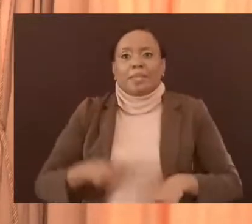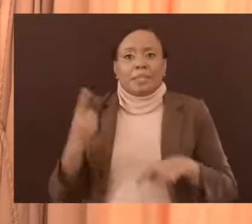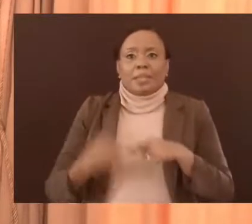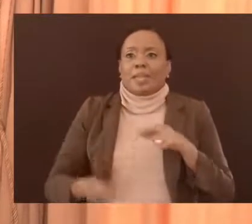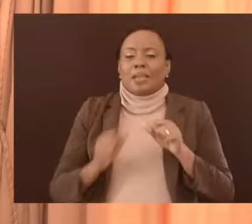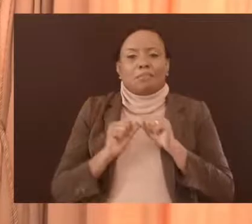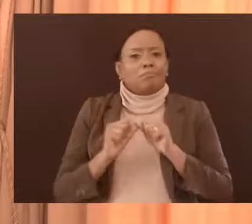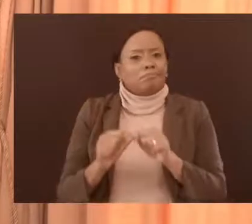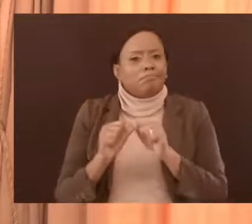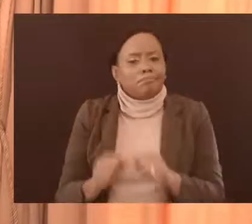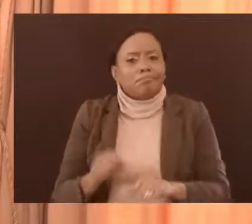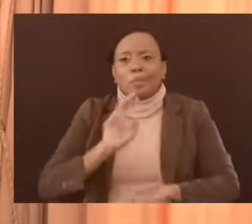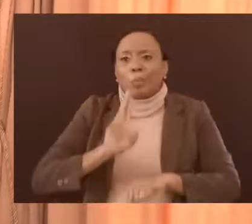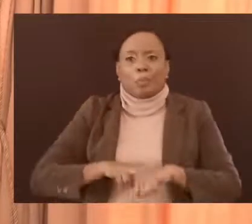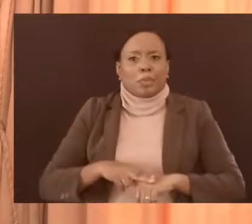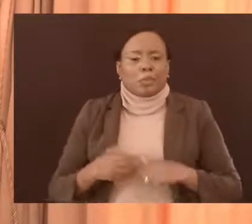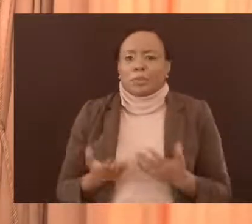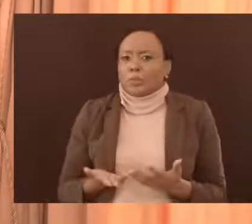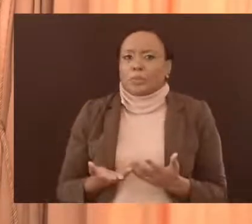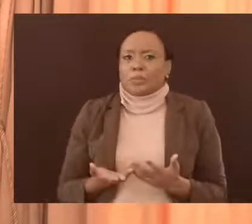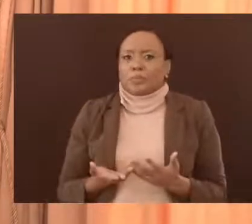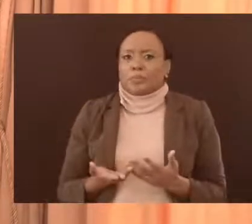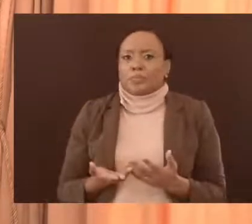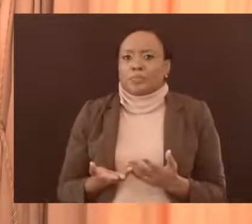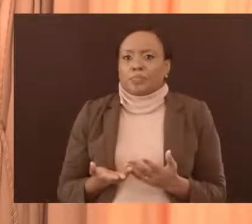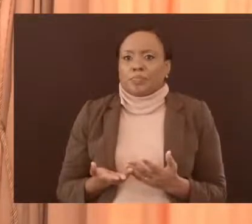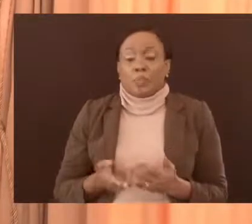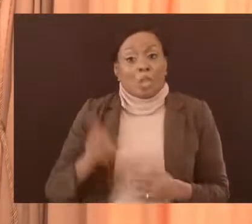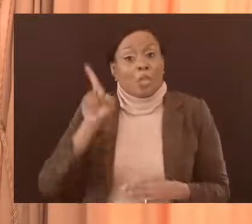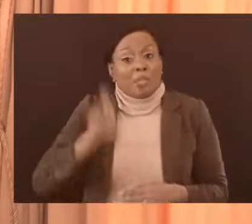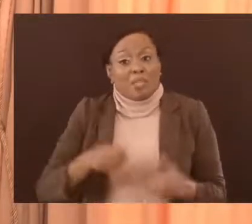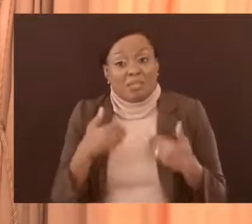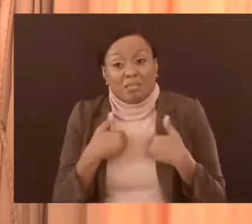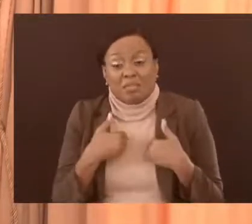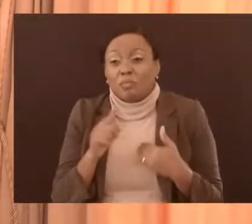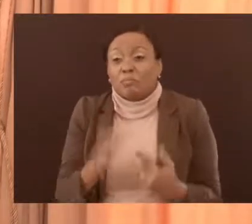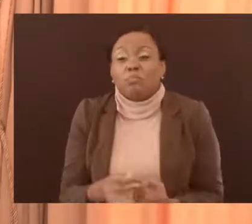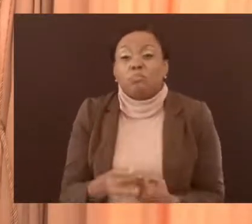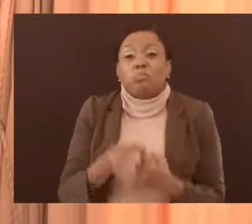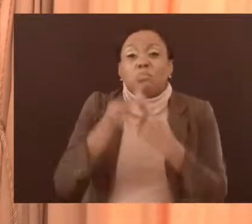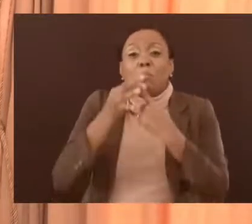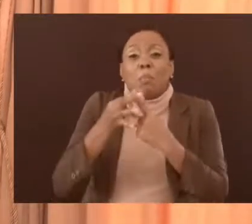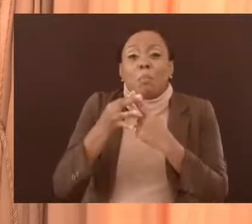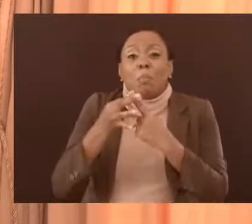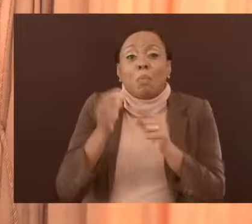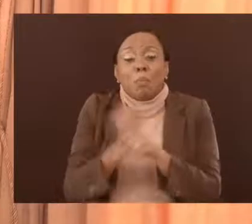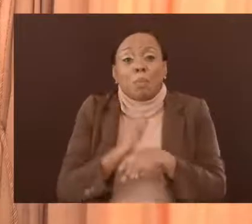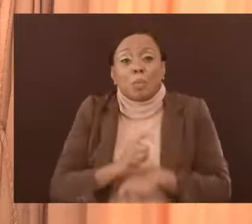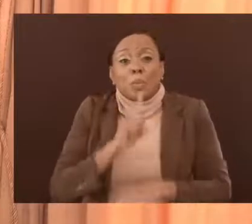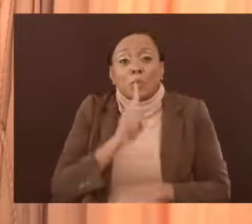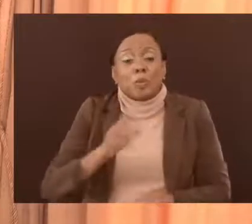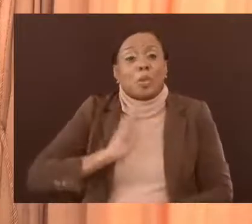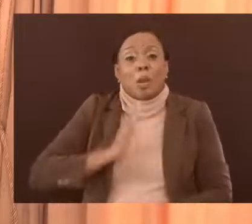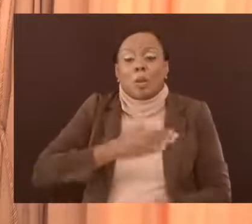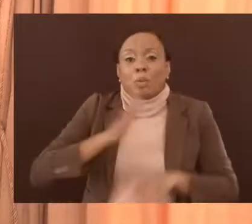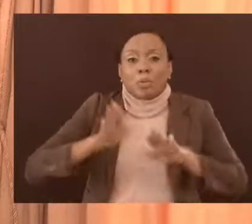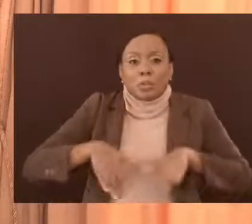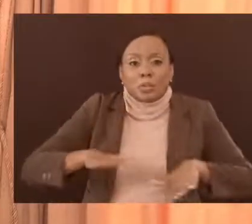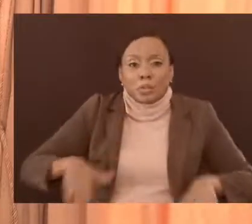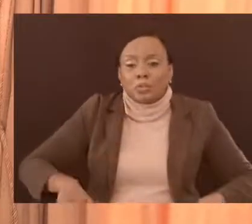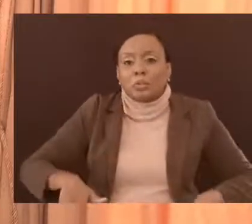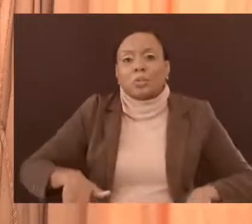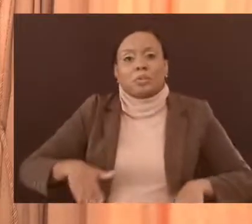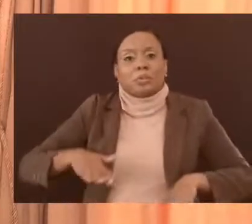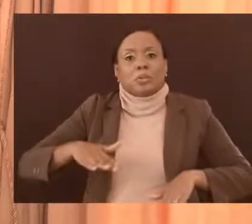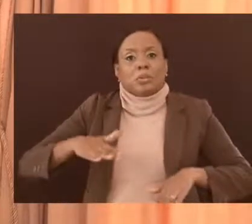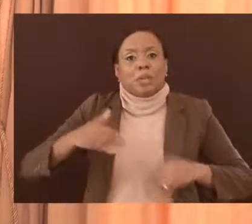usual. We have to make a special effort to ensure that our children's needs are